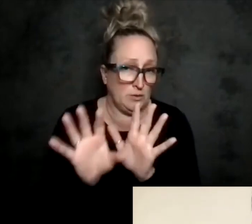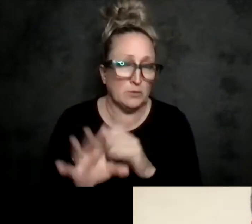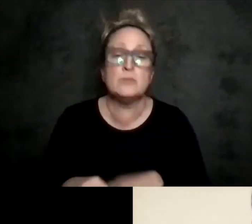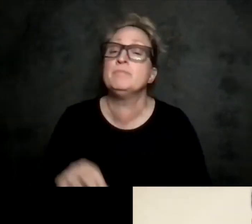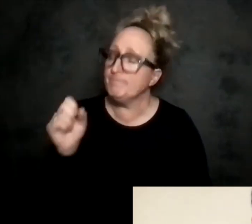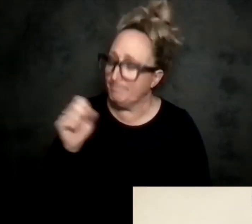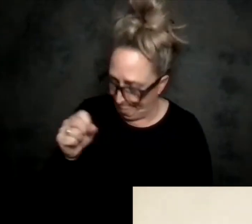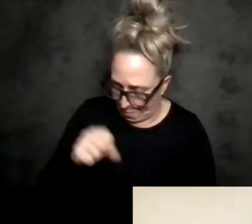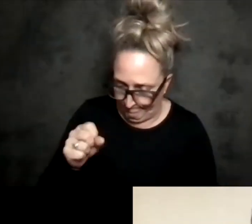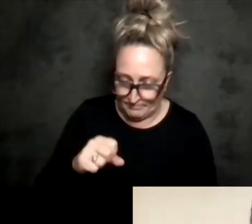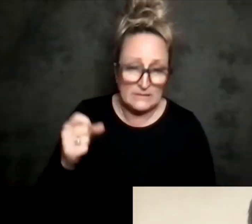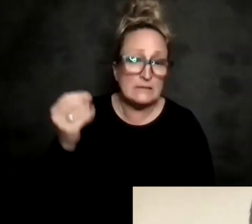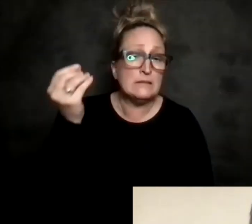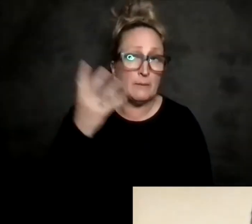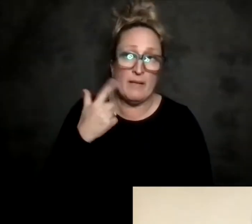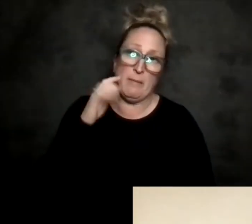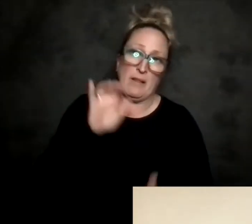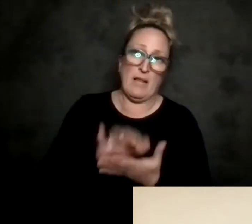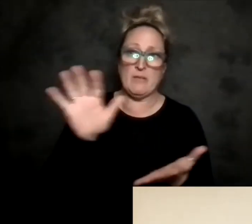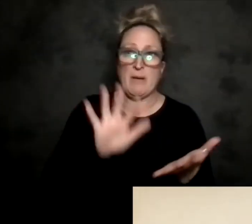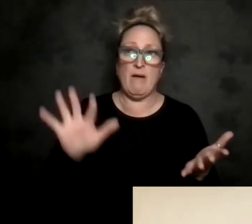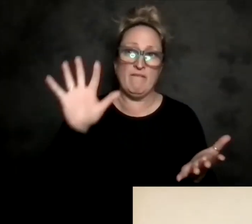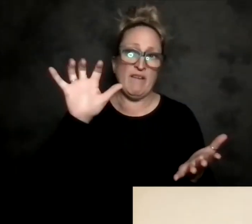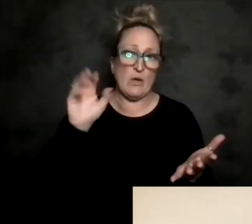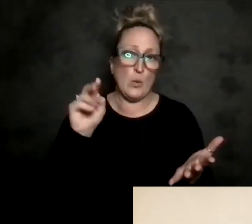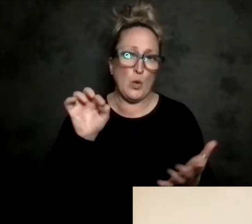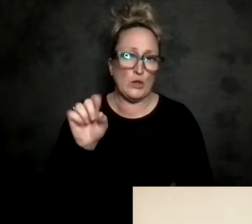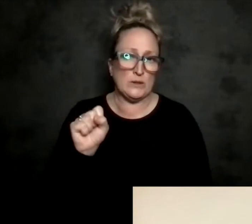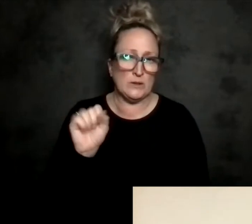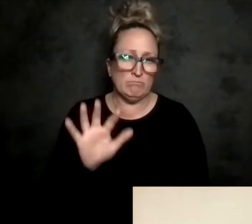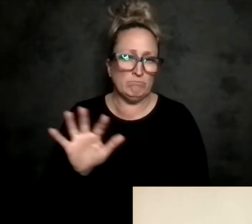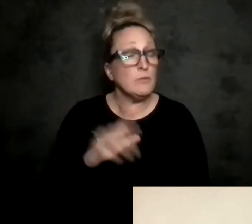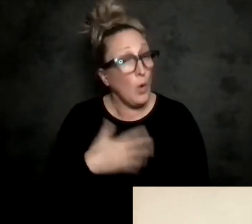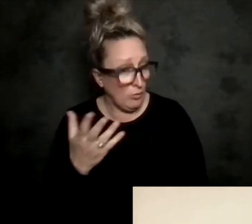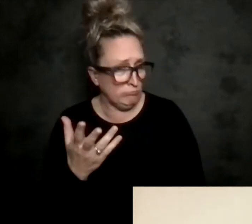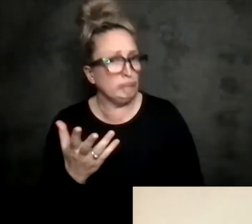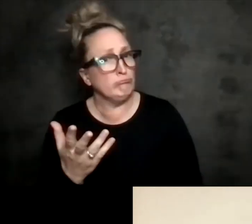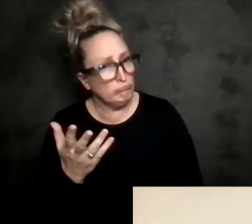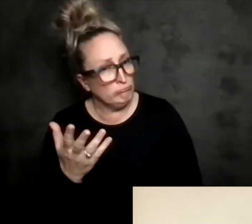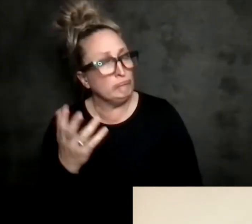2,400 characters. Someone told me that they believe it's about 500 words. Oh, look at that. Okay.